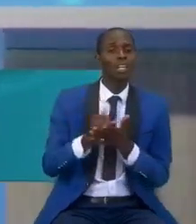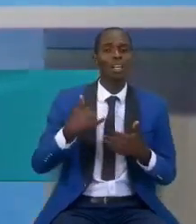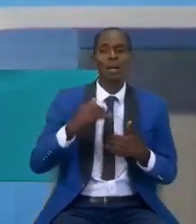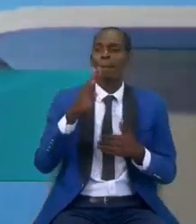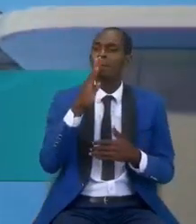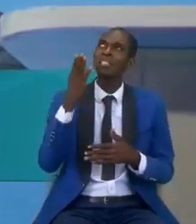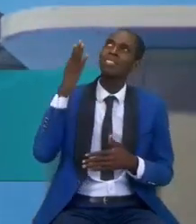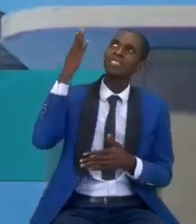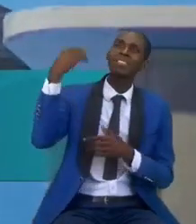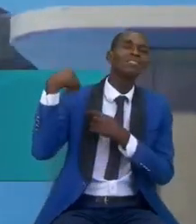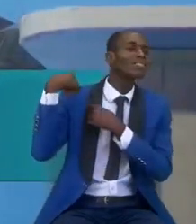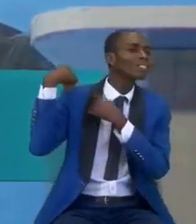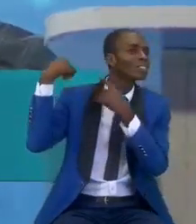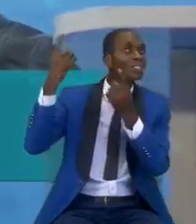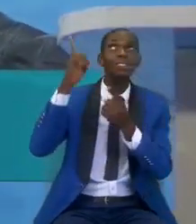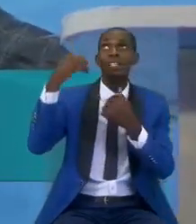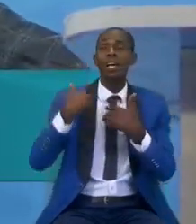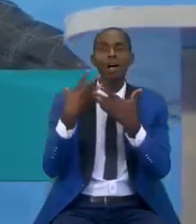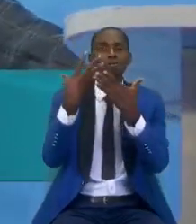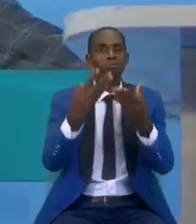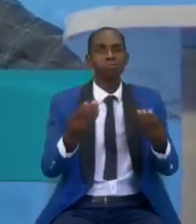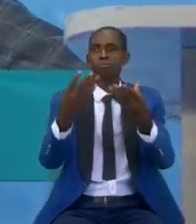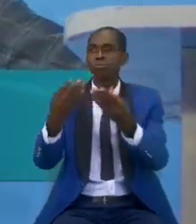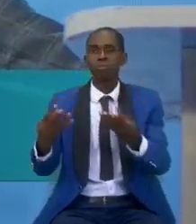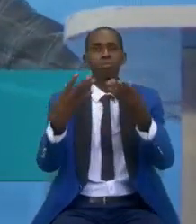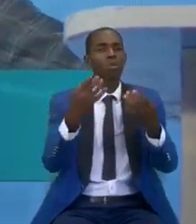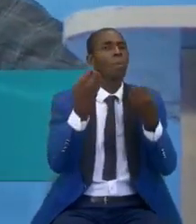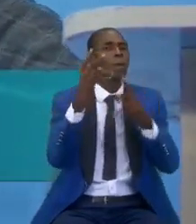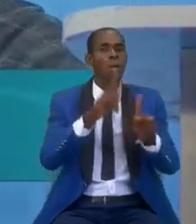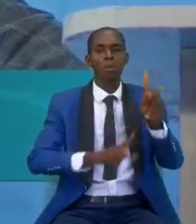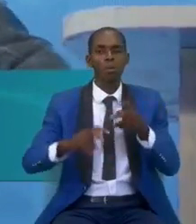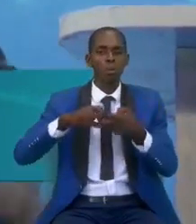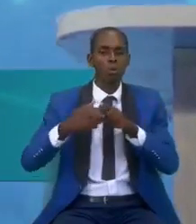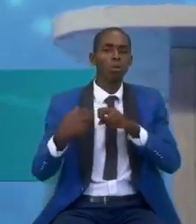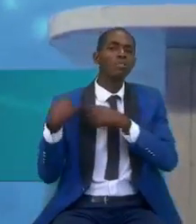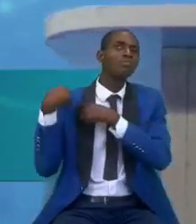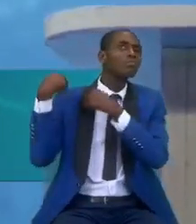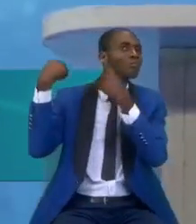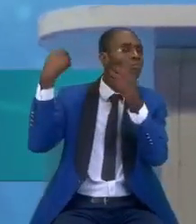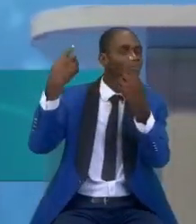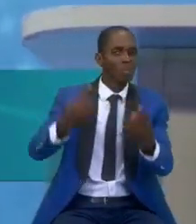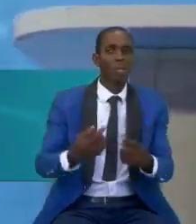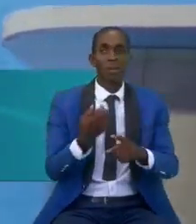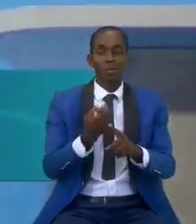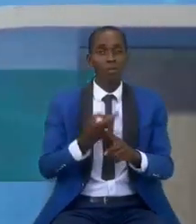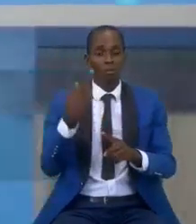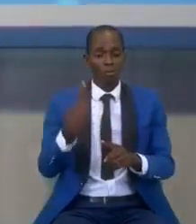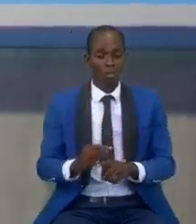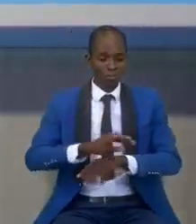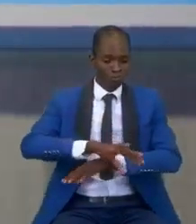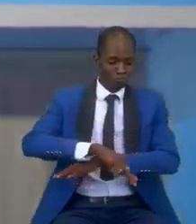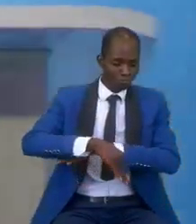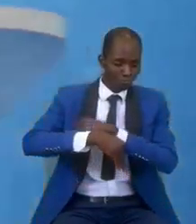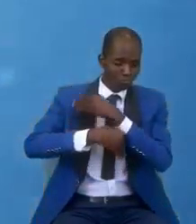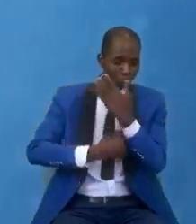and from the dawn of the day in the world, he has always solved problems. And he said, have